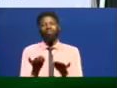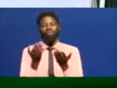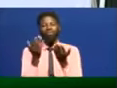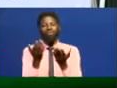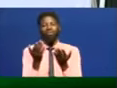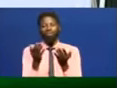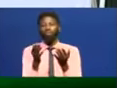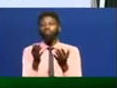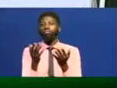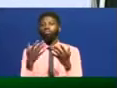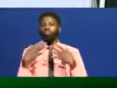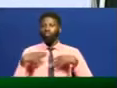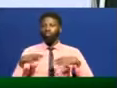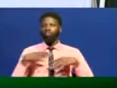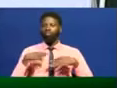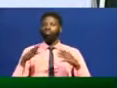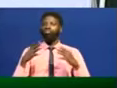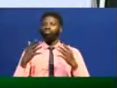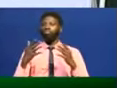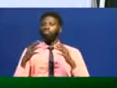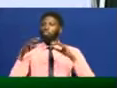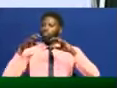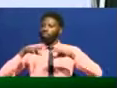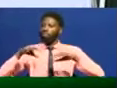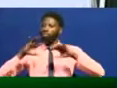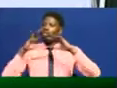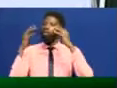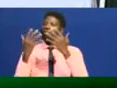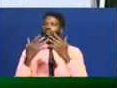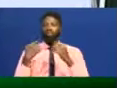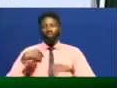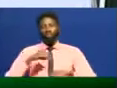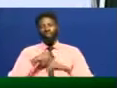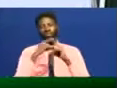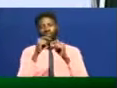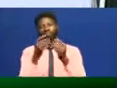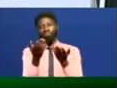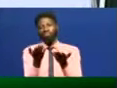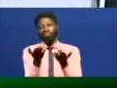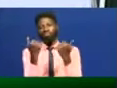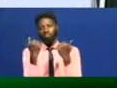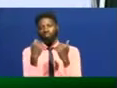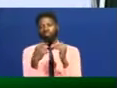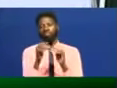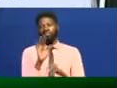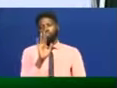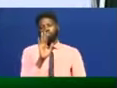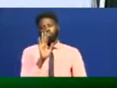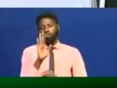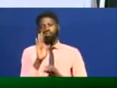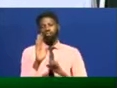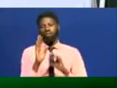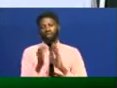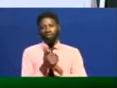window to the world. Basically, we are telling you, come showcase yourself to the